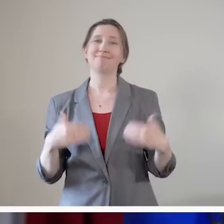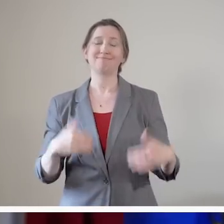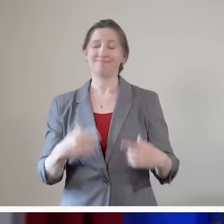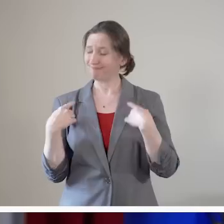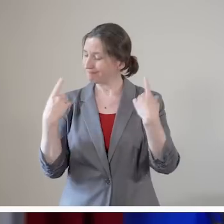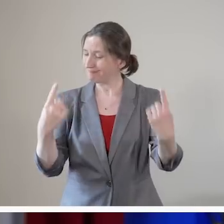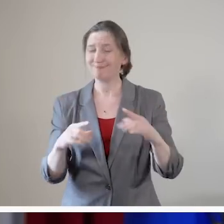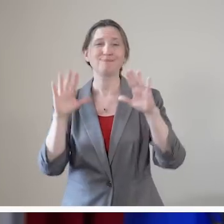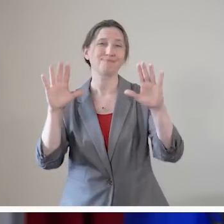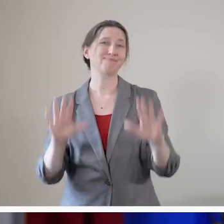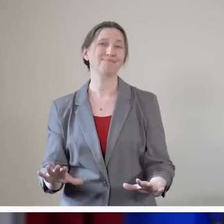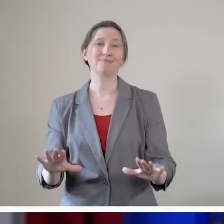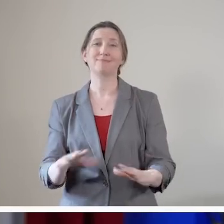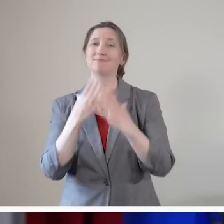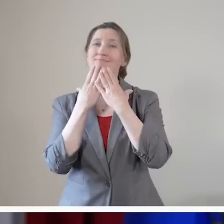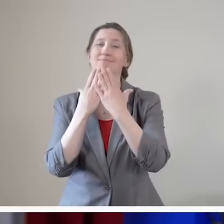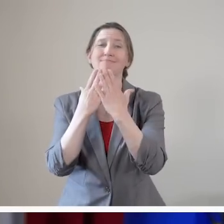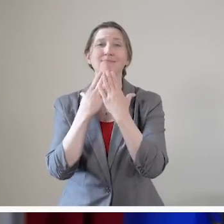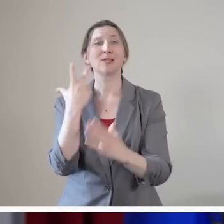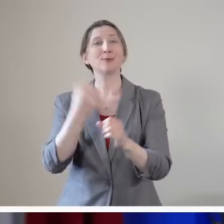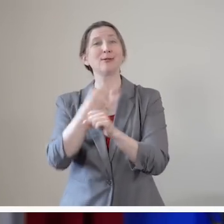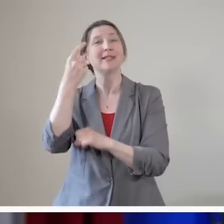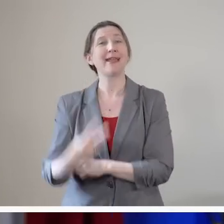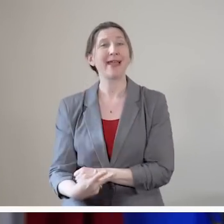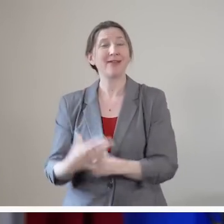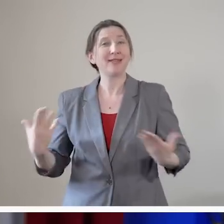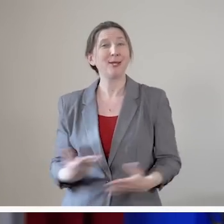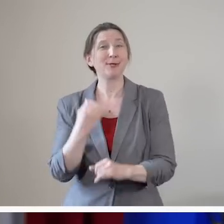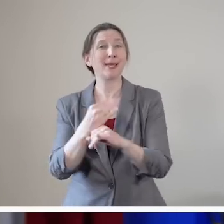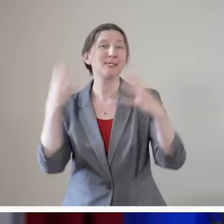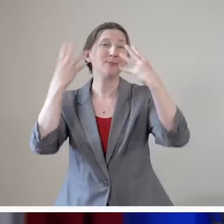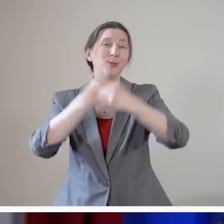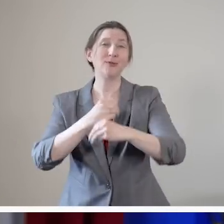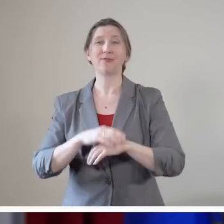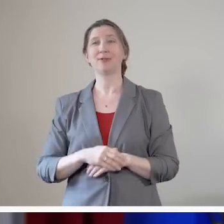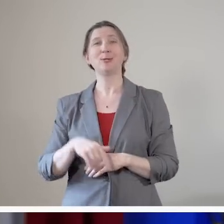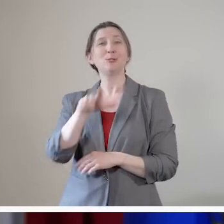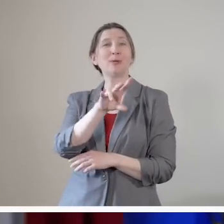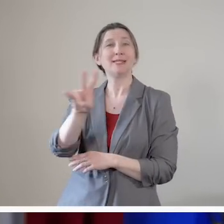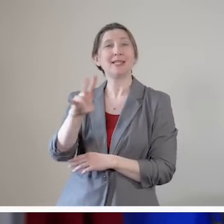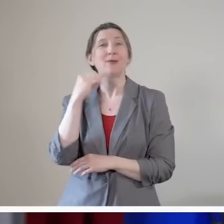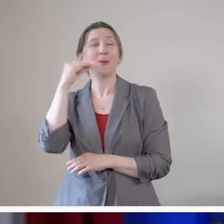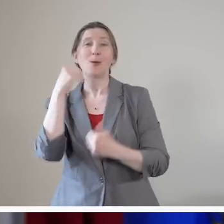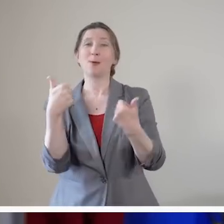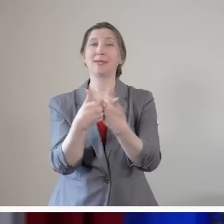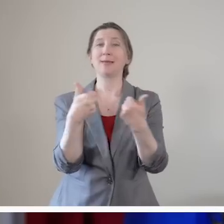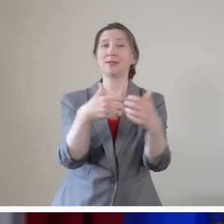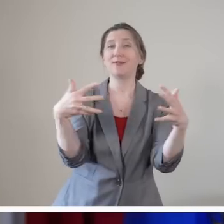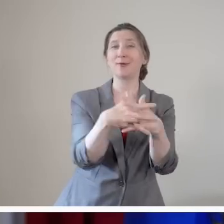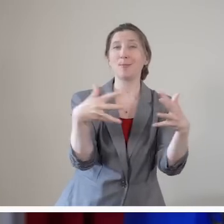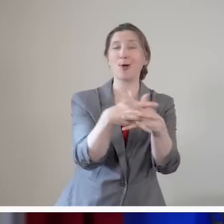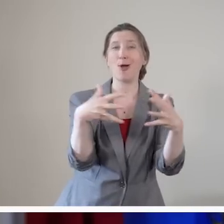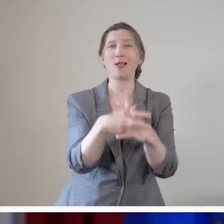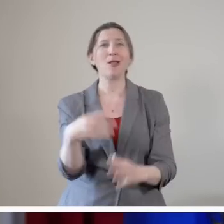grateful for 3.5 years on our beautiful campus, 27 home football game days, 4 crazy Madison Halloweens, 3